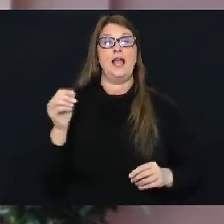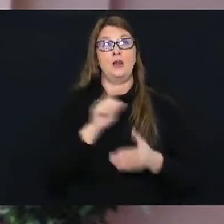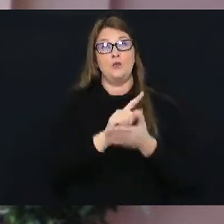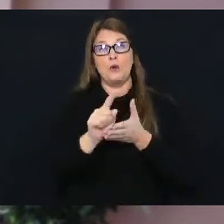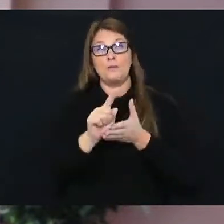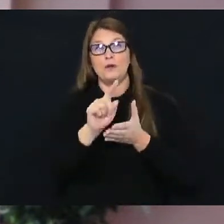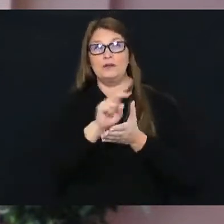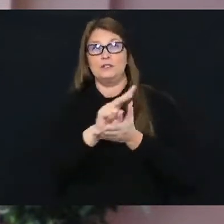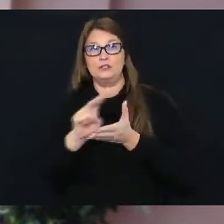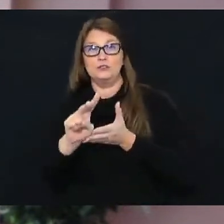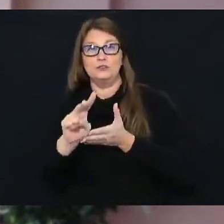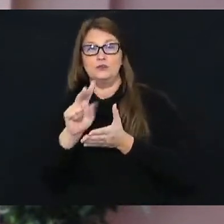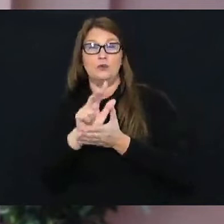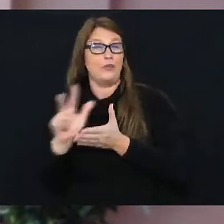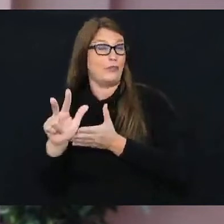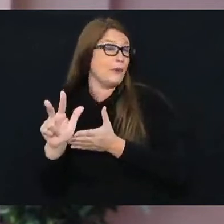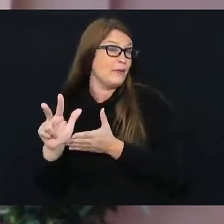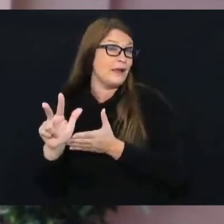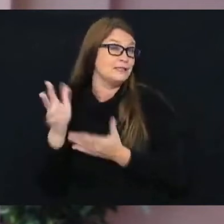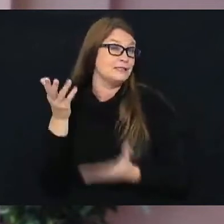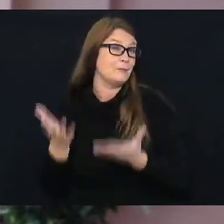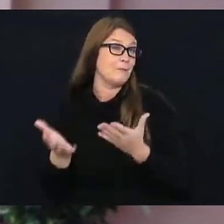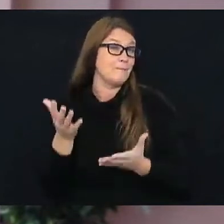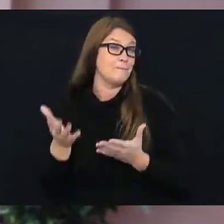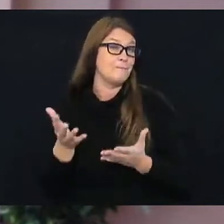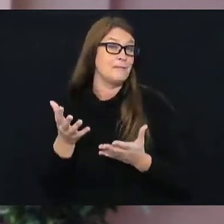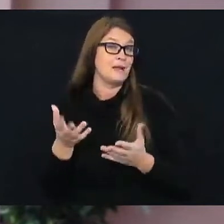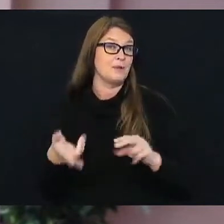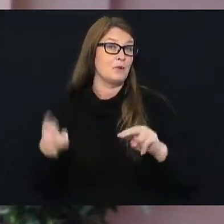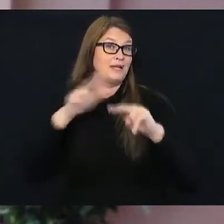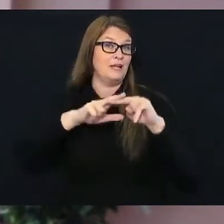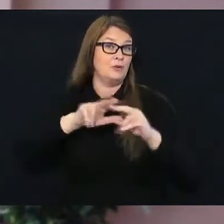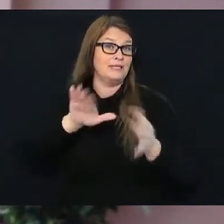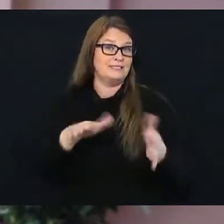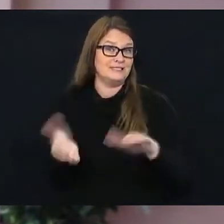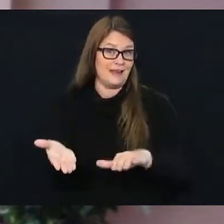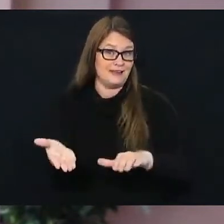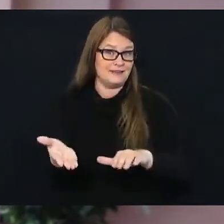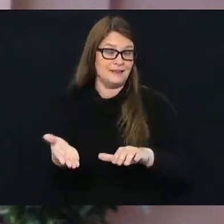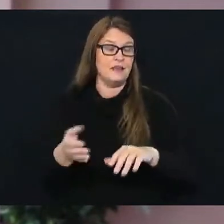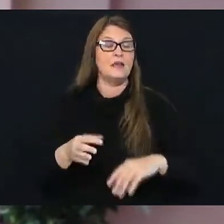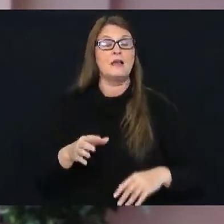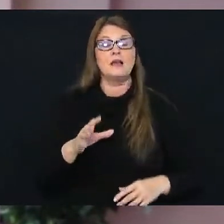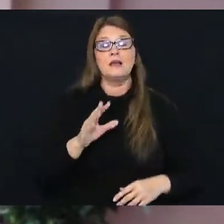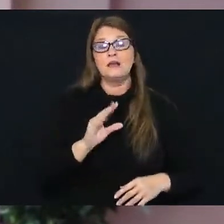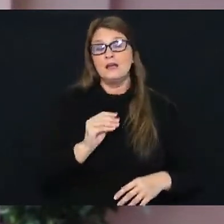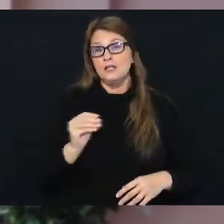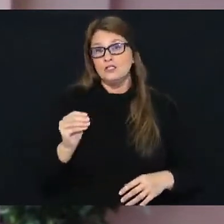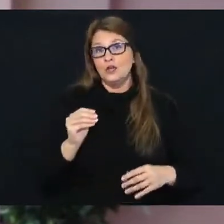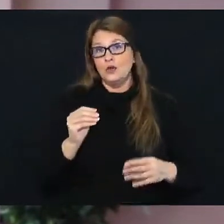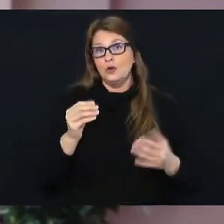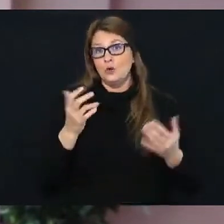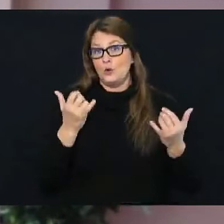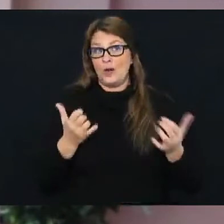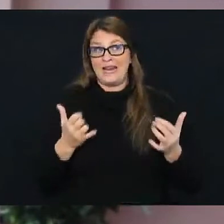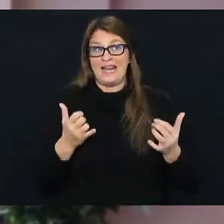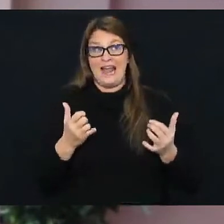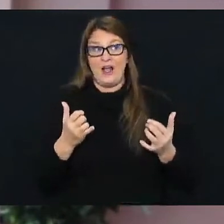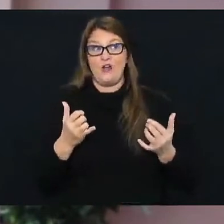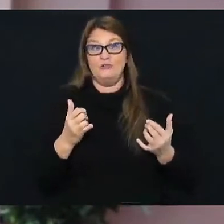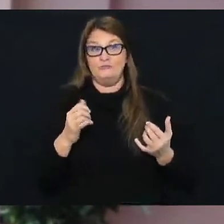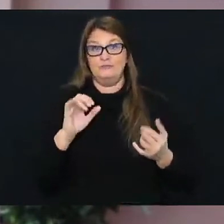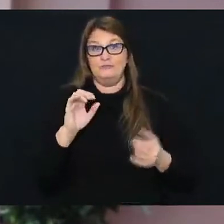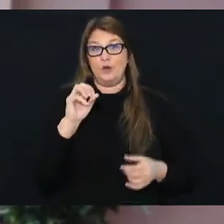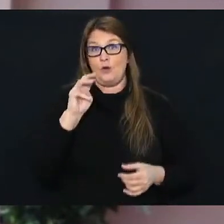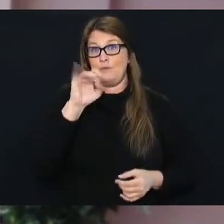to maybe 2 to 3 weeks after that as we see an increase in deaths. So while the virus spread will start